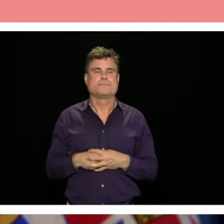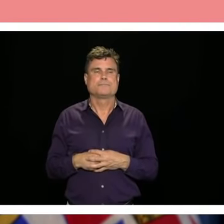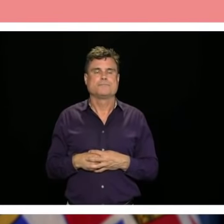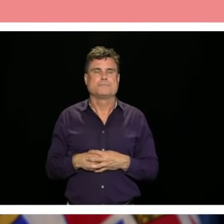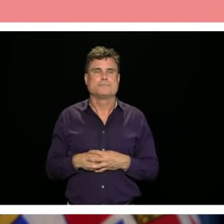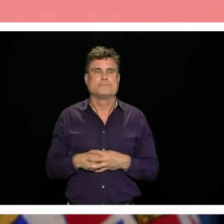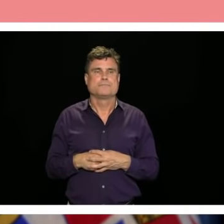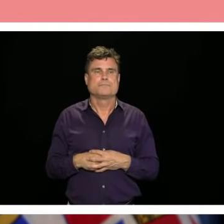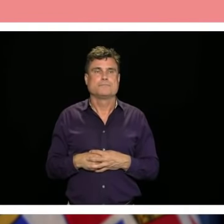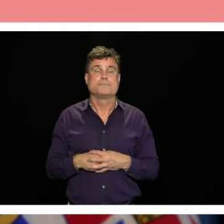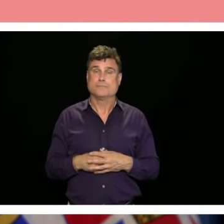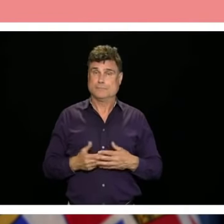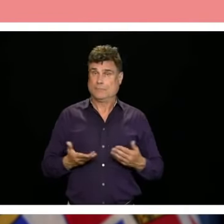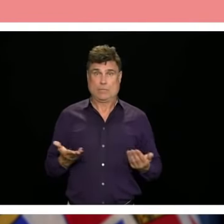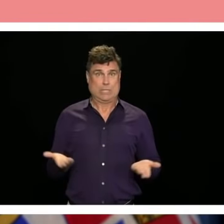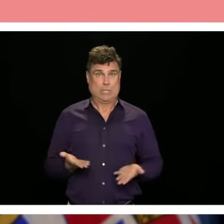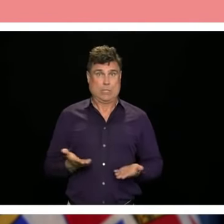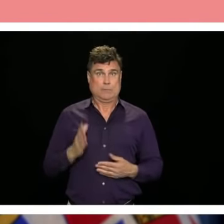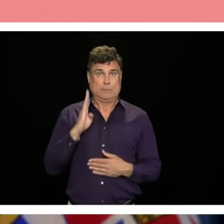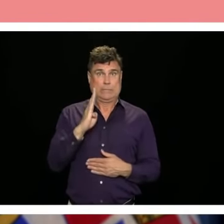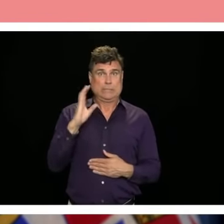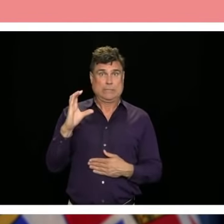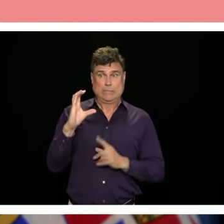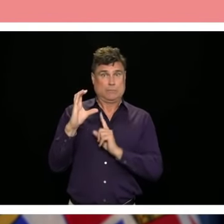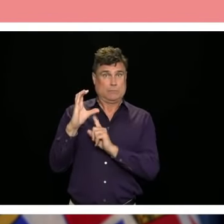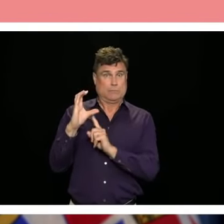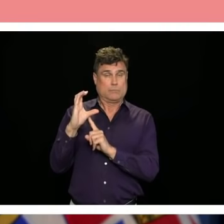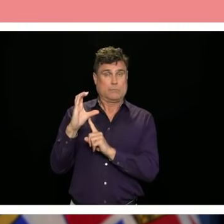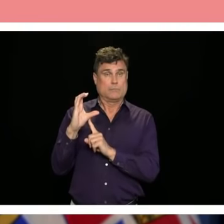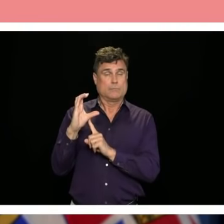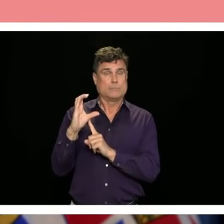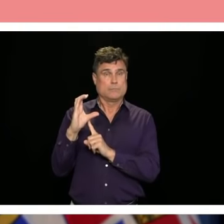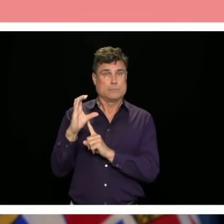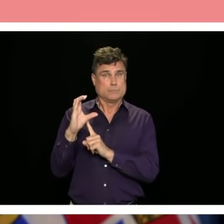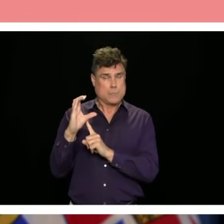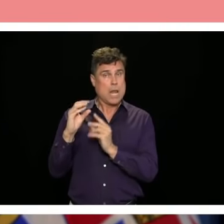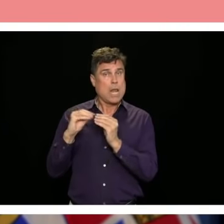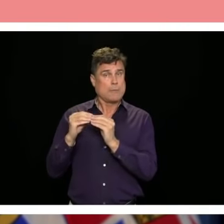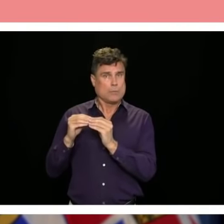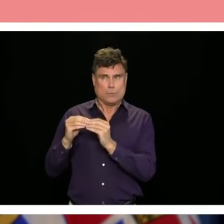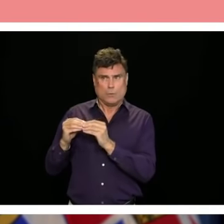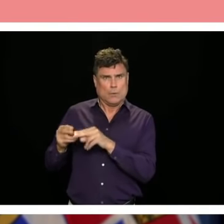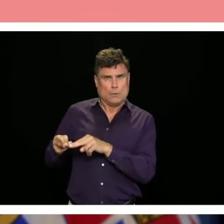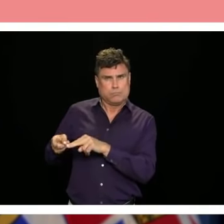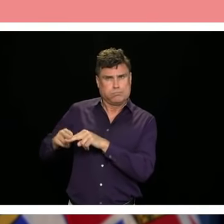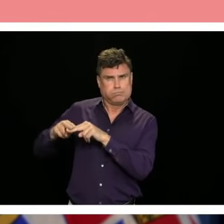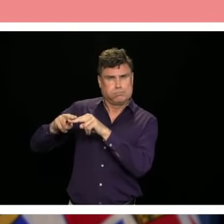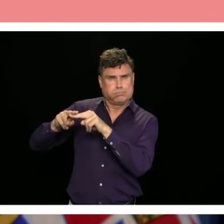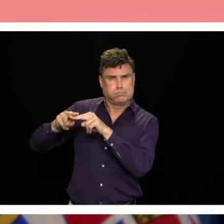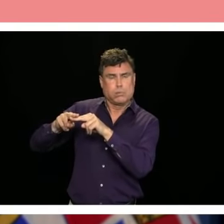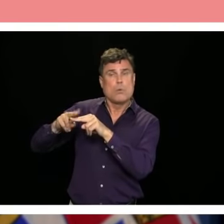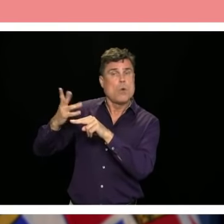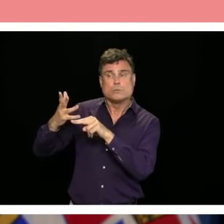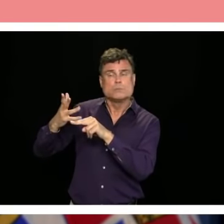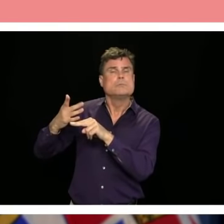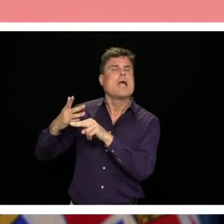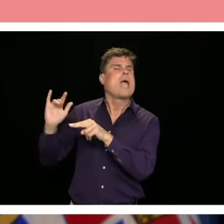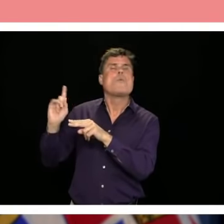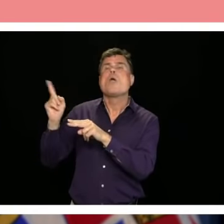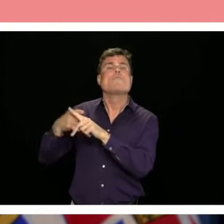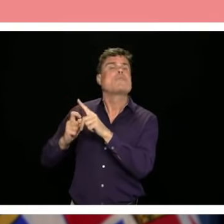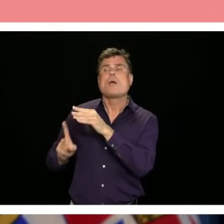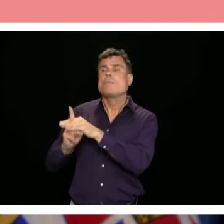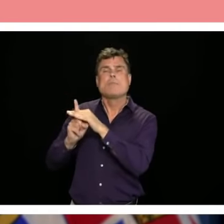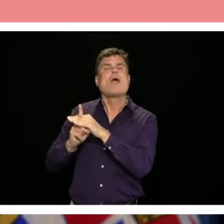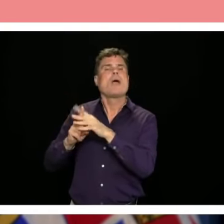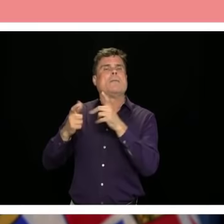there can be transmission from people before or just before they show symptoms or early on in their illness where they may not recognize it. So